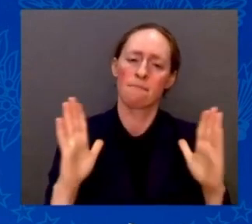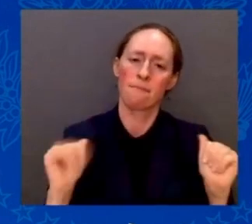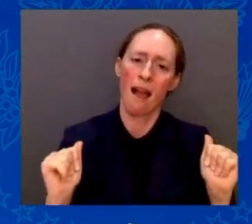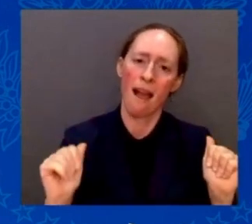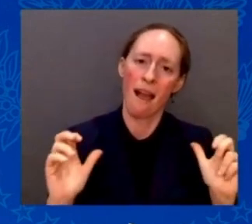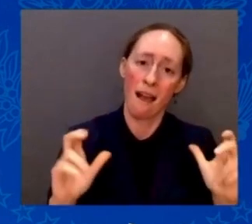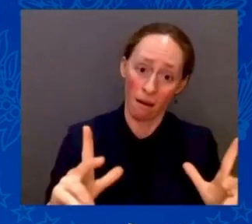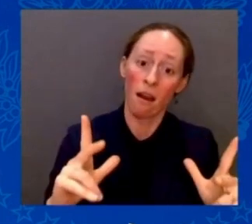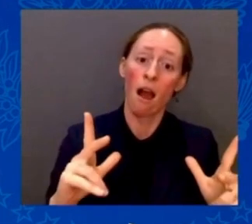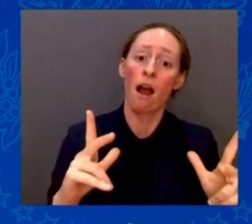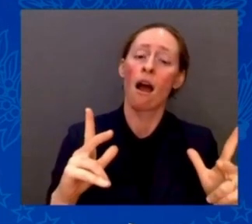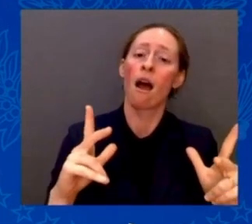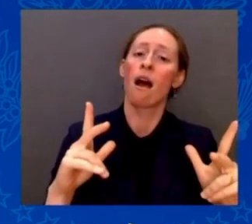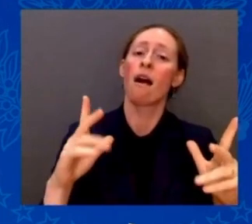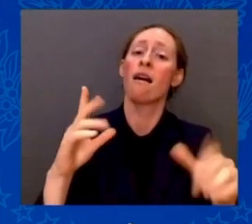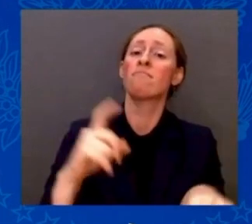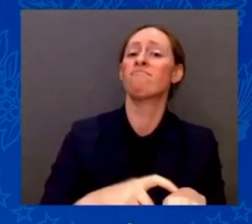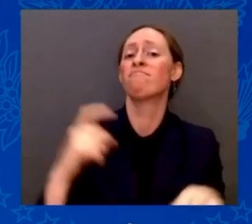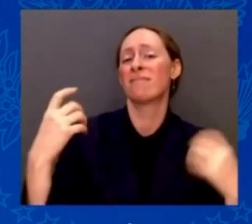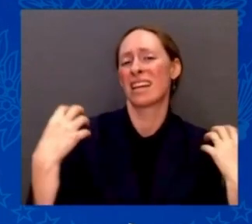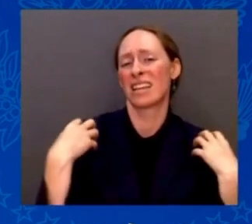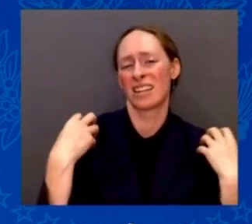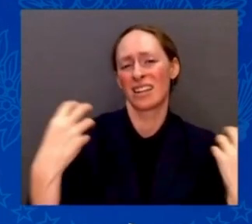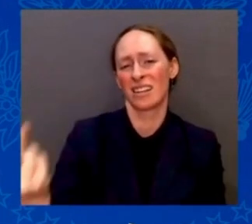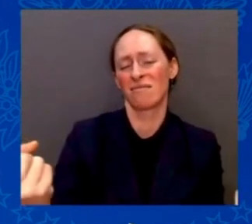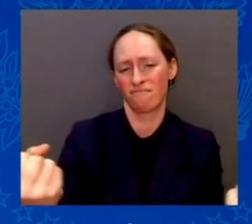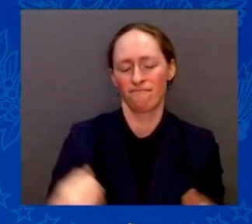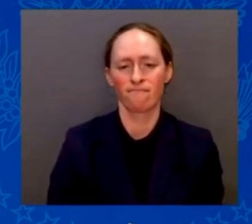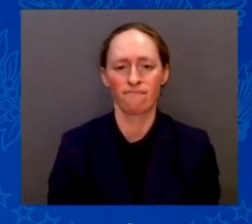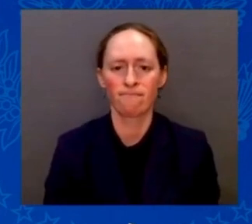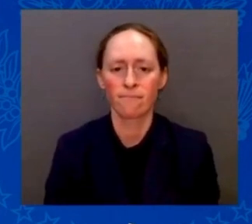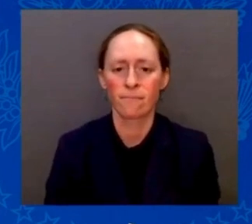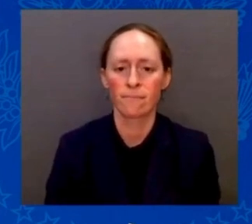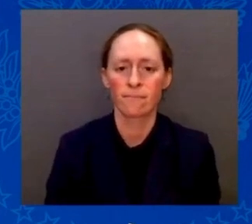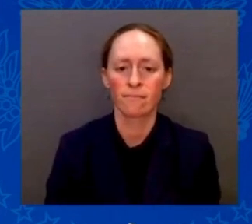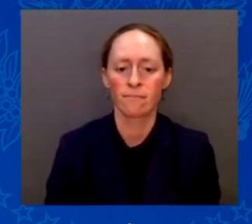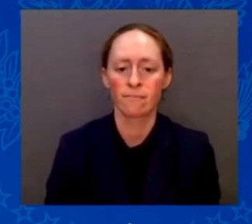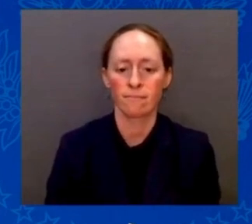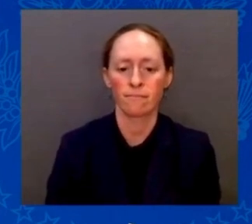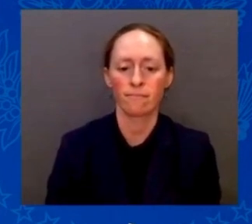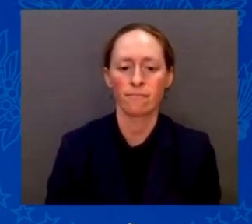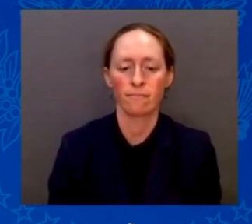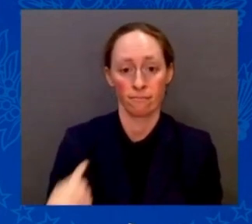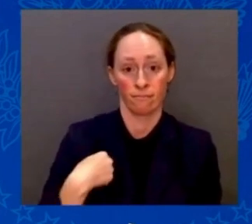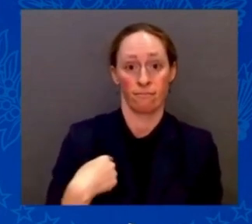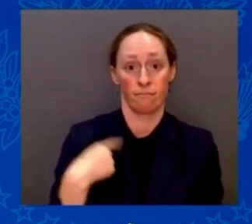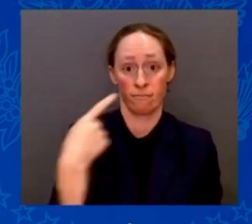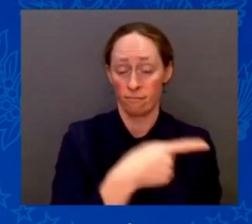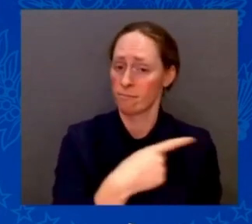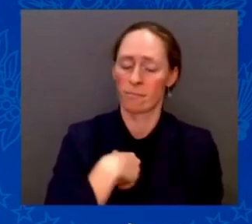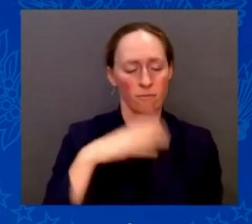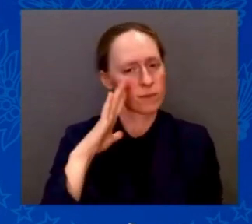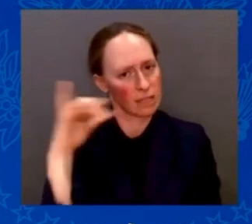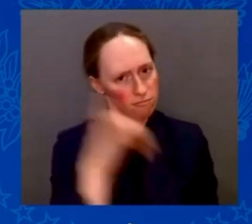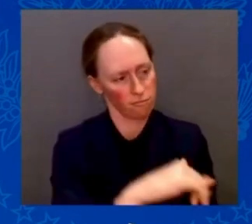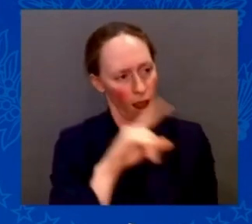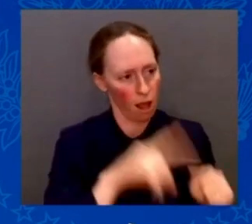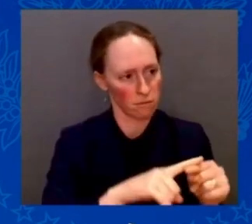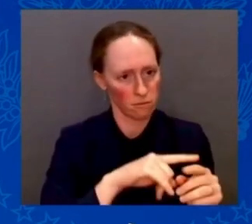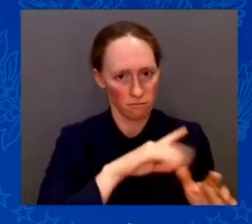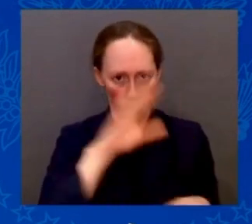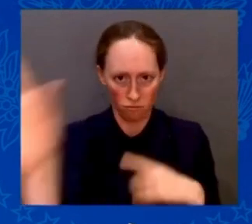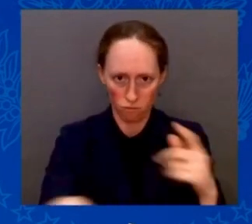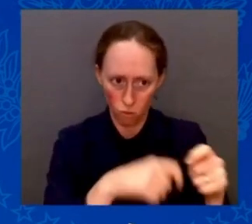before. I said when I was on the island last week, we're not leaving until the job's done, and we'll be there as long as